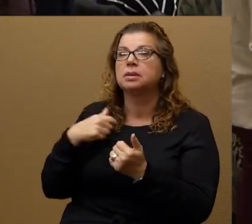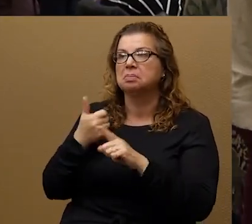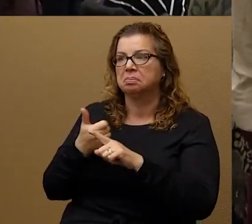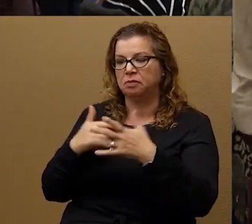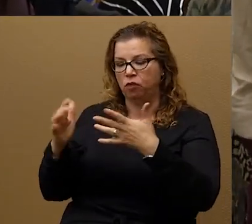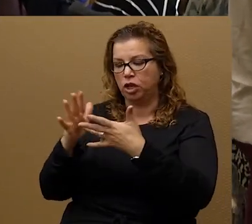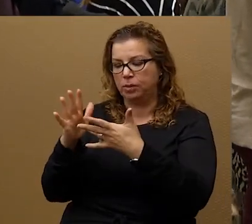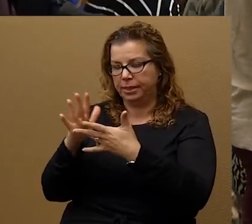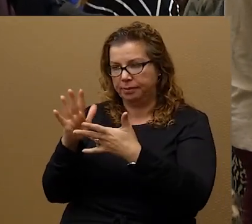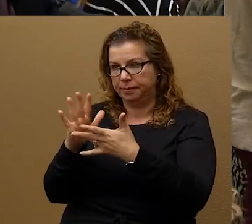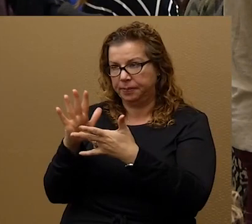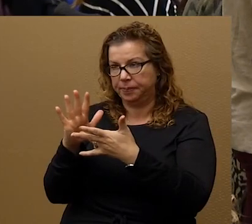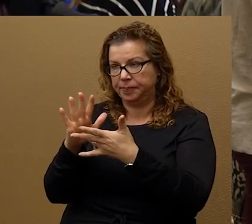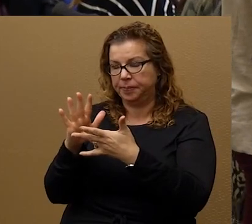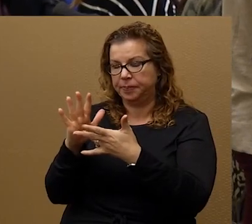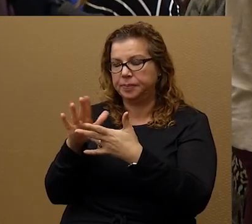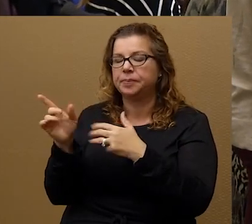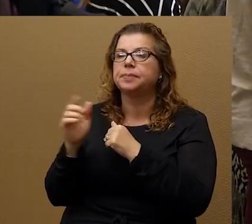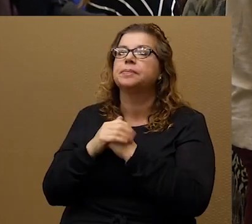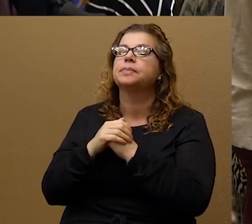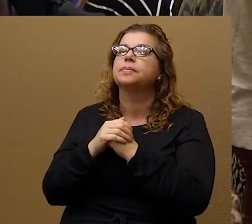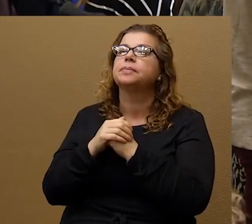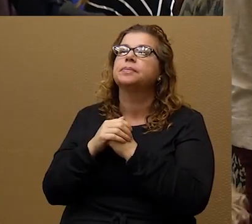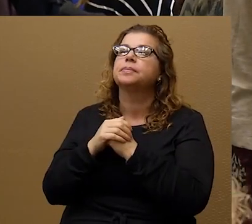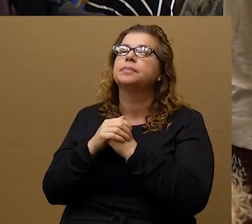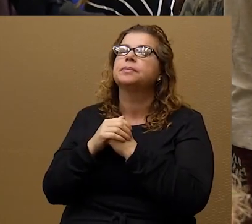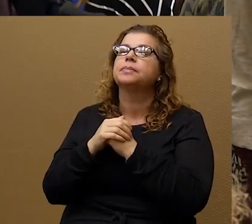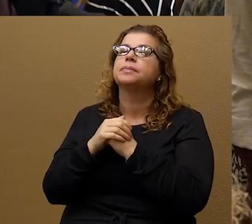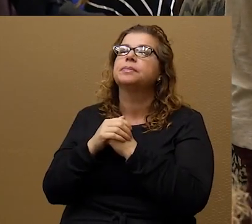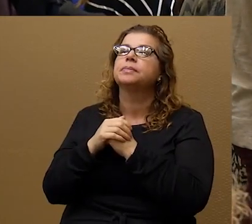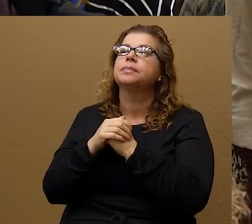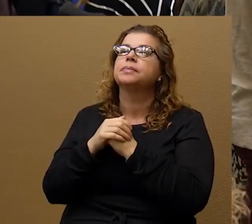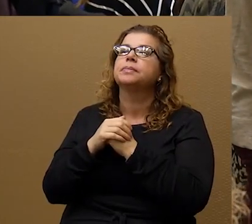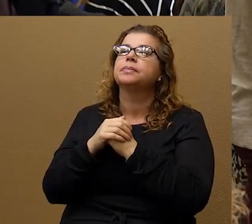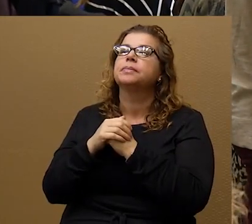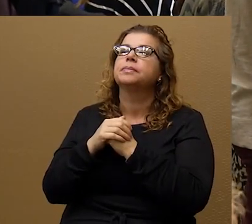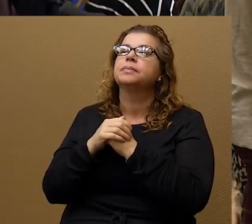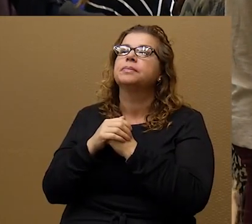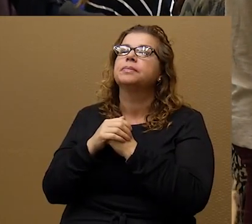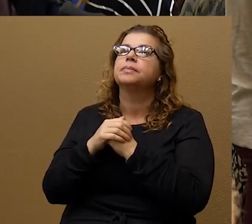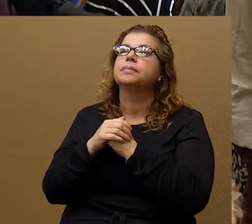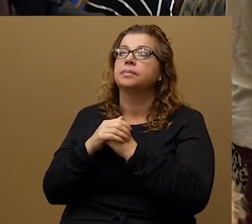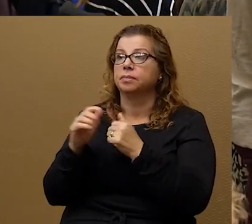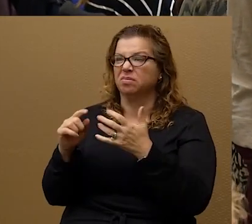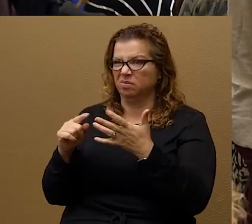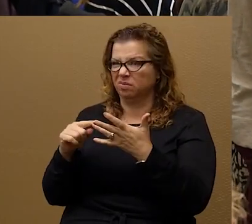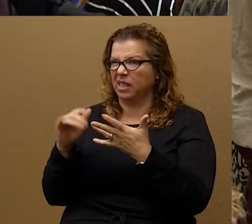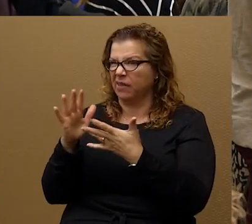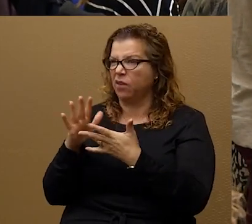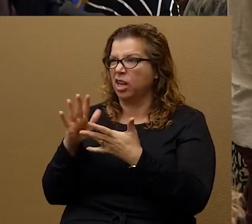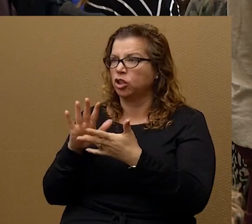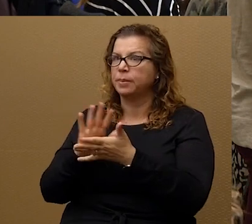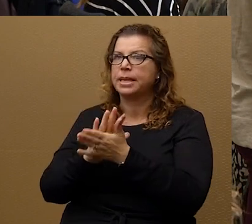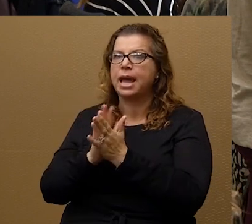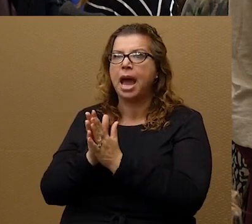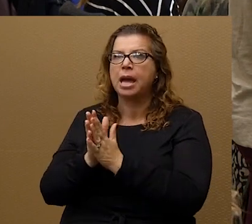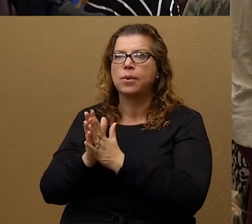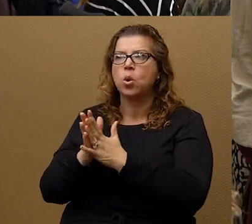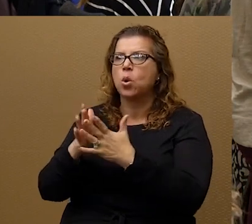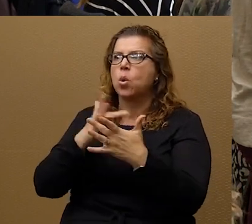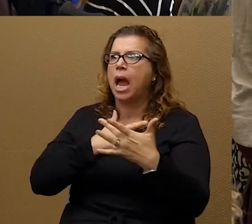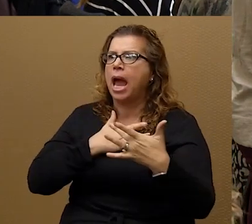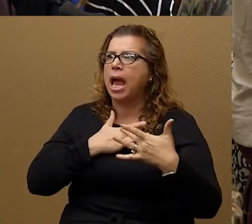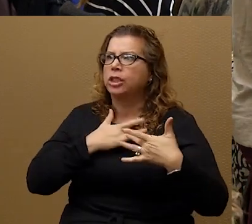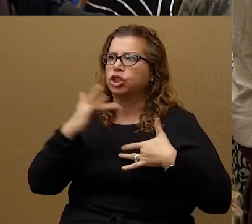freshman, and he became very anxious in the class. It